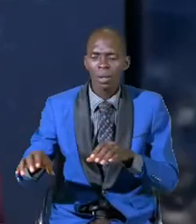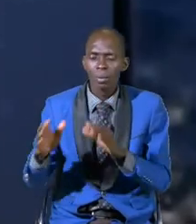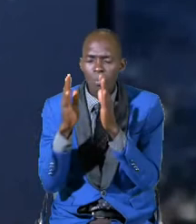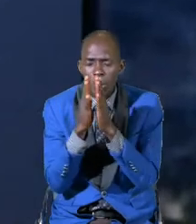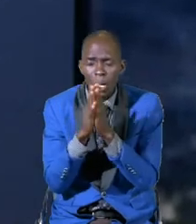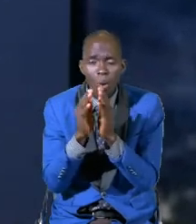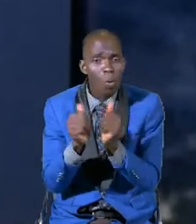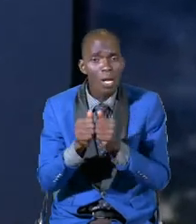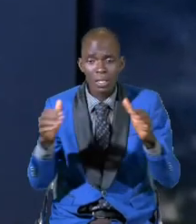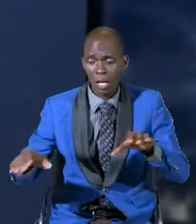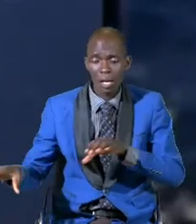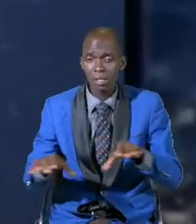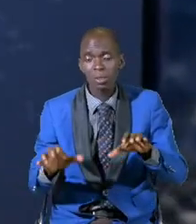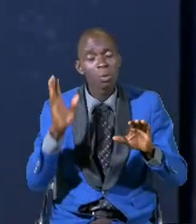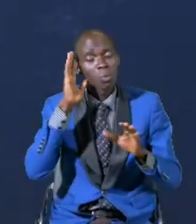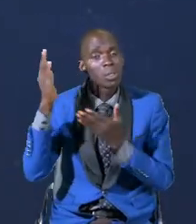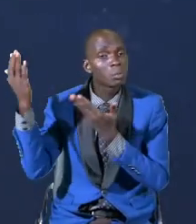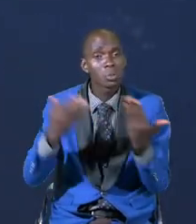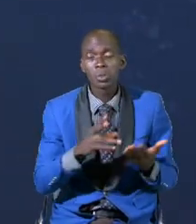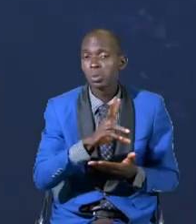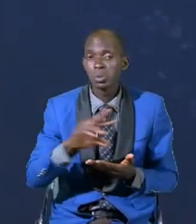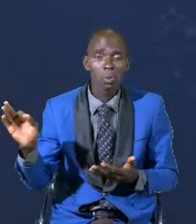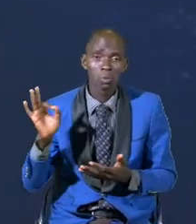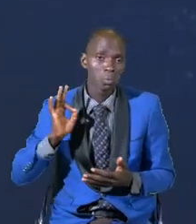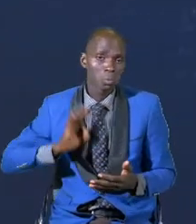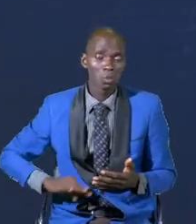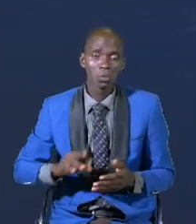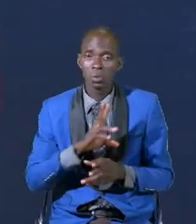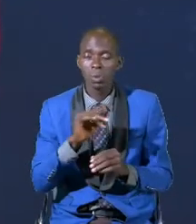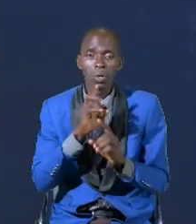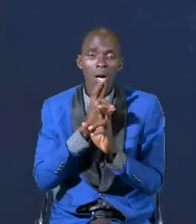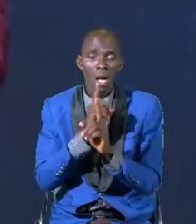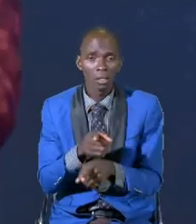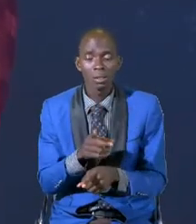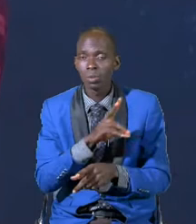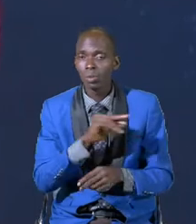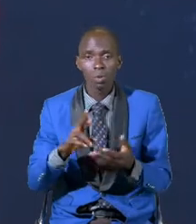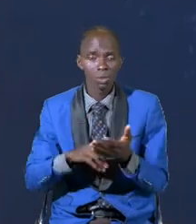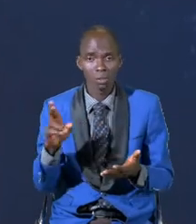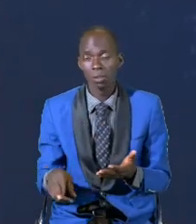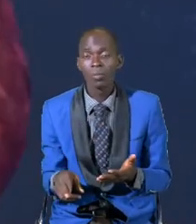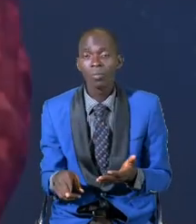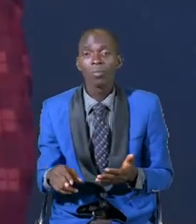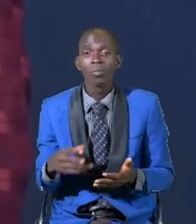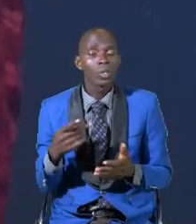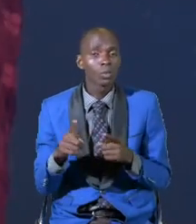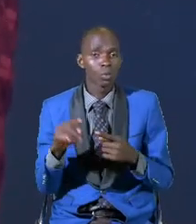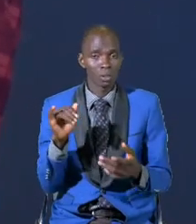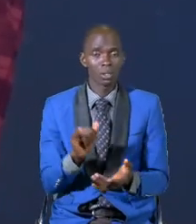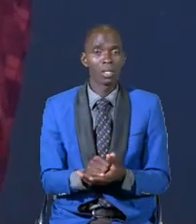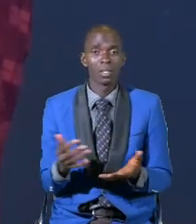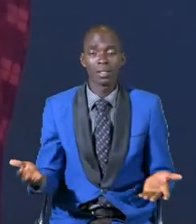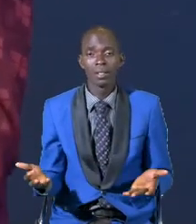result. You understand? Quoting the promises and fasting without action will not